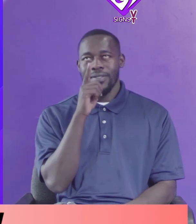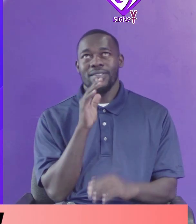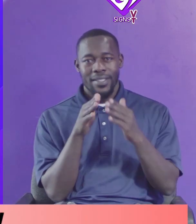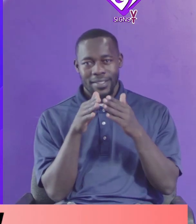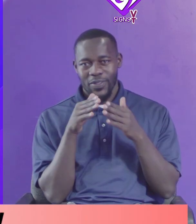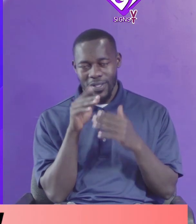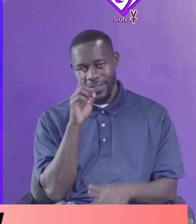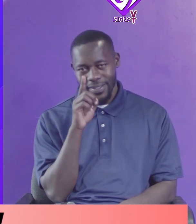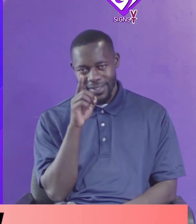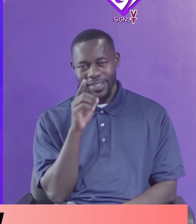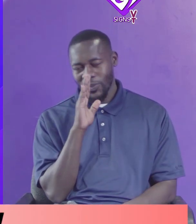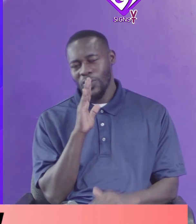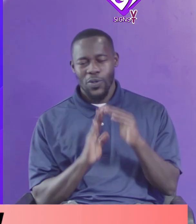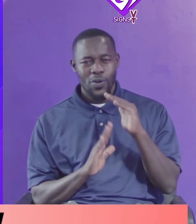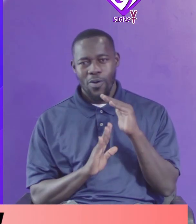Rihanna, you hate to love.